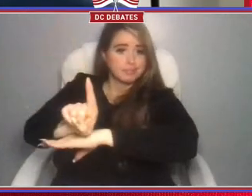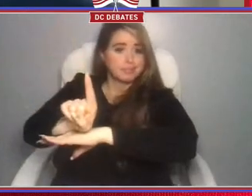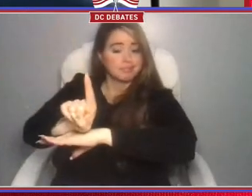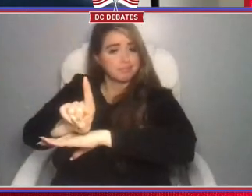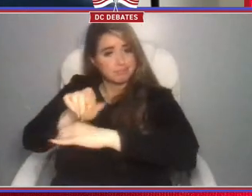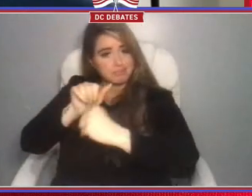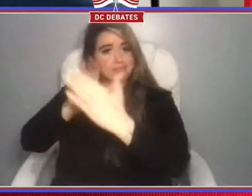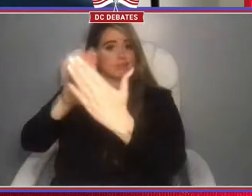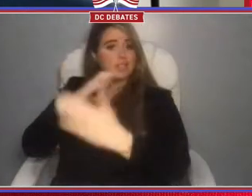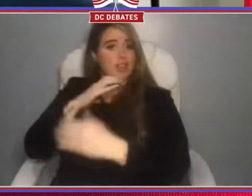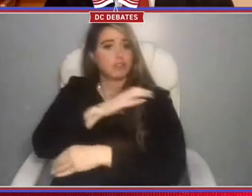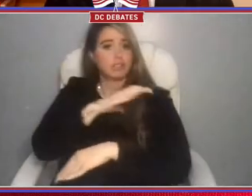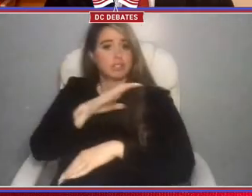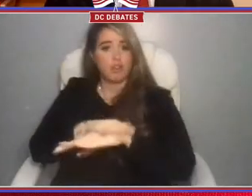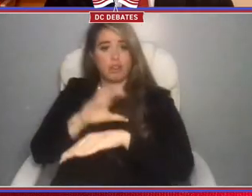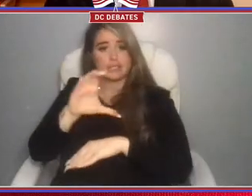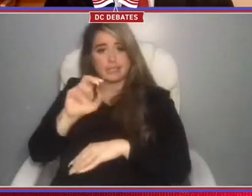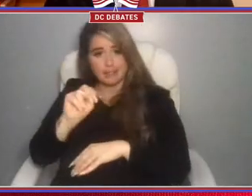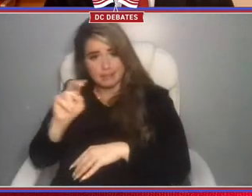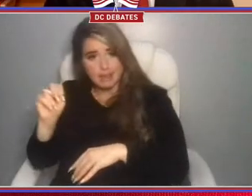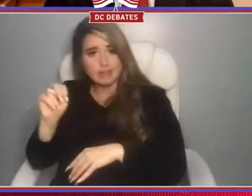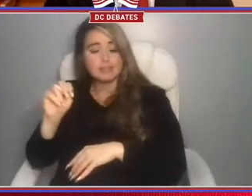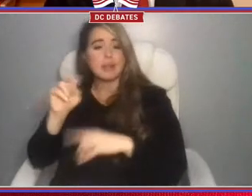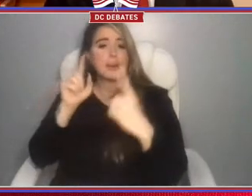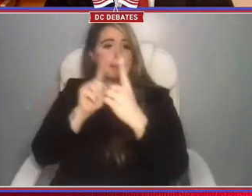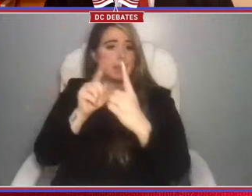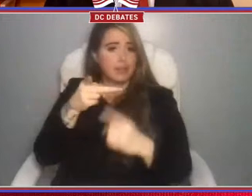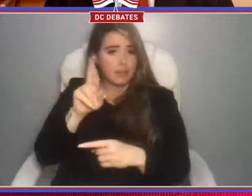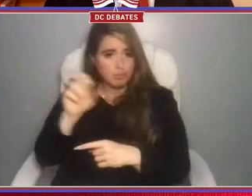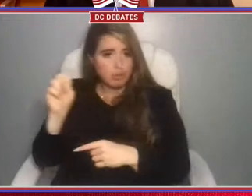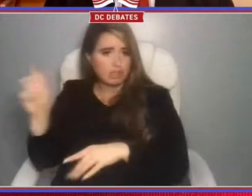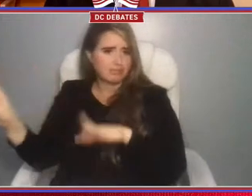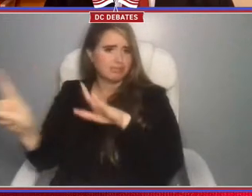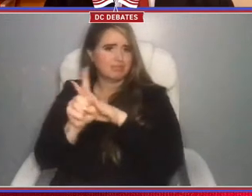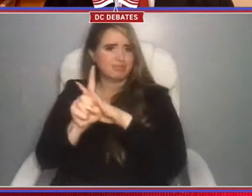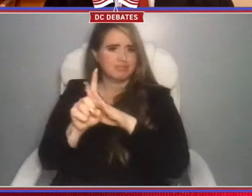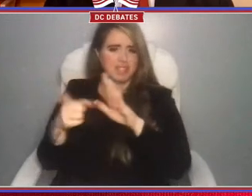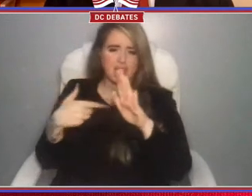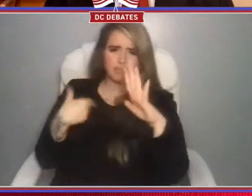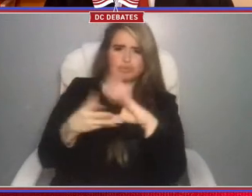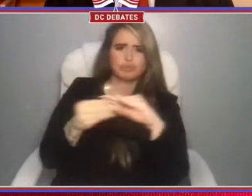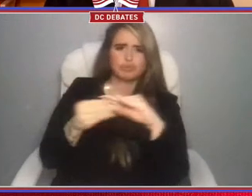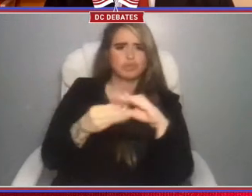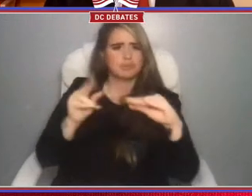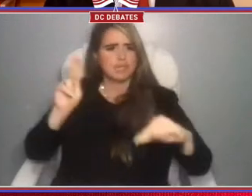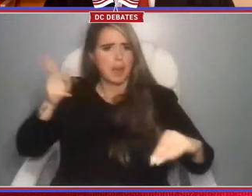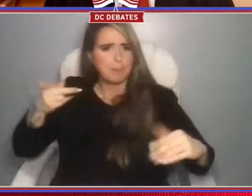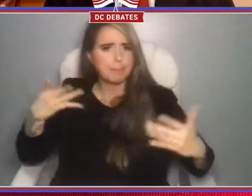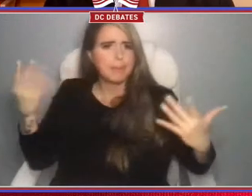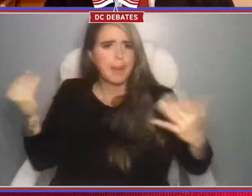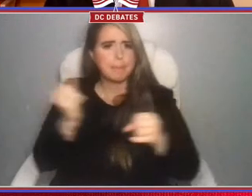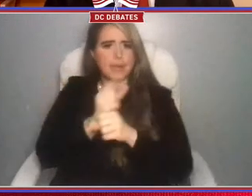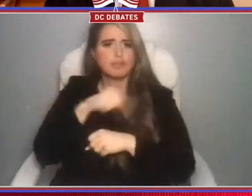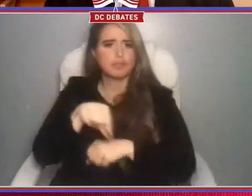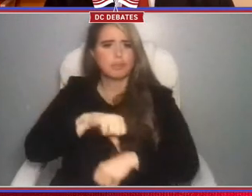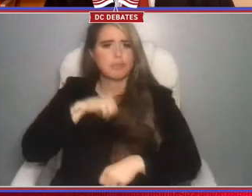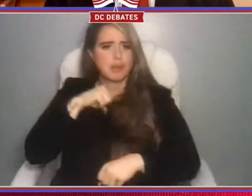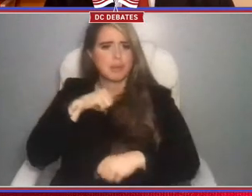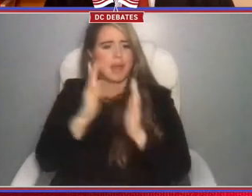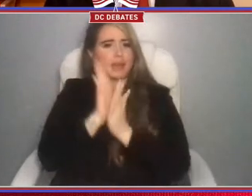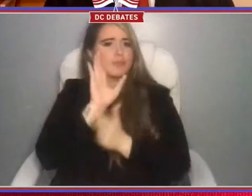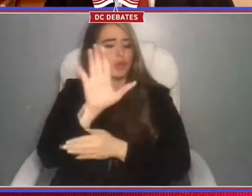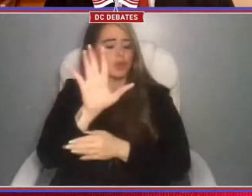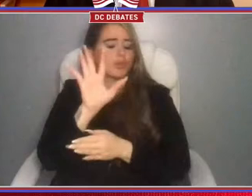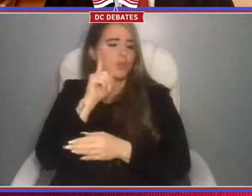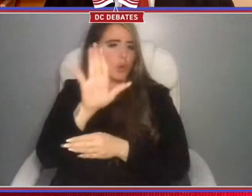Press. I speak up and represent and make DC residents proud. So I'm asking for your vote again. Thank you, Mayor Bowser. Thank you. And happy